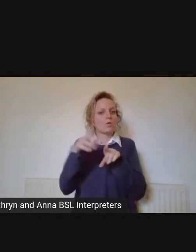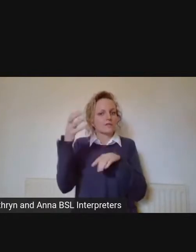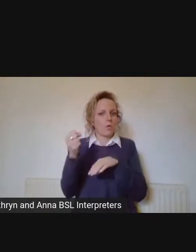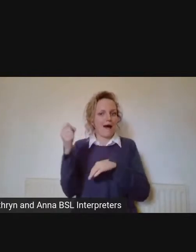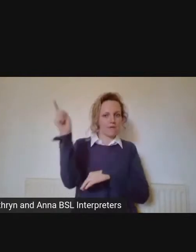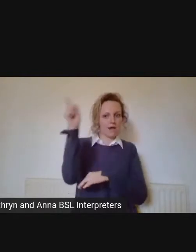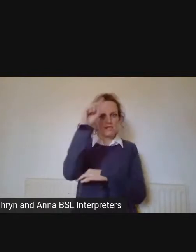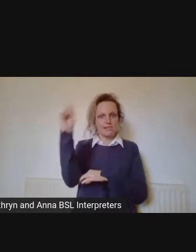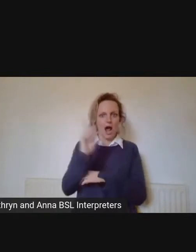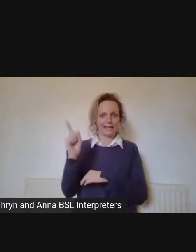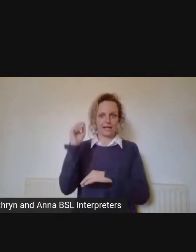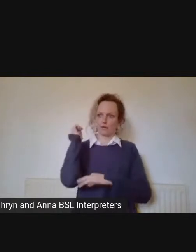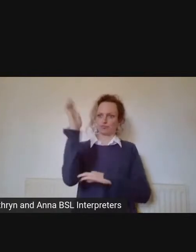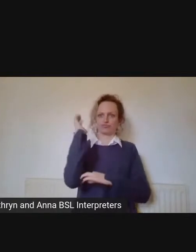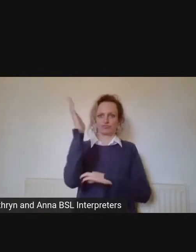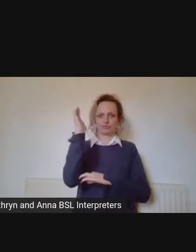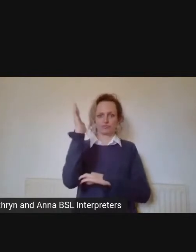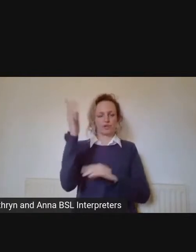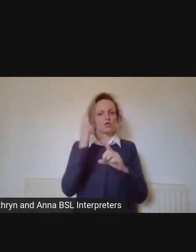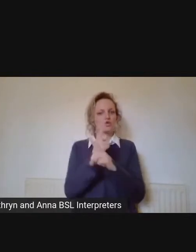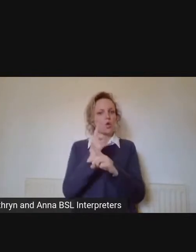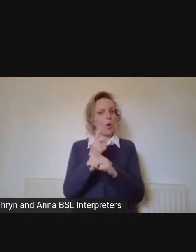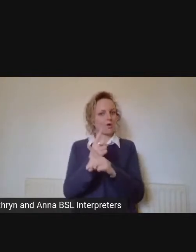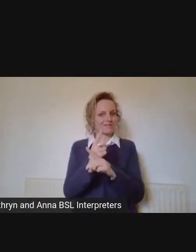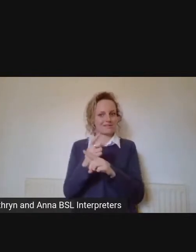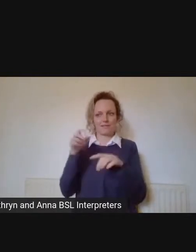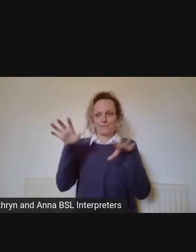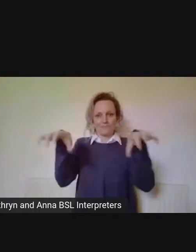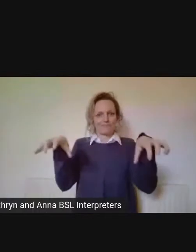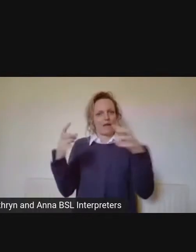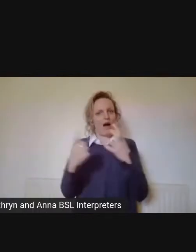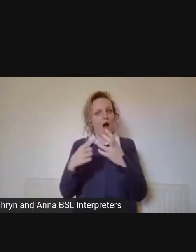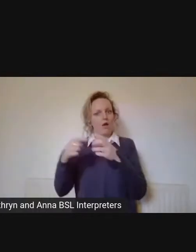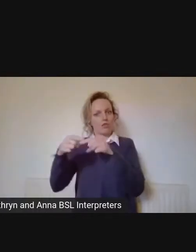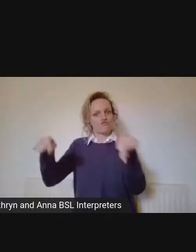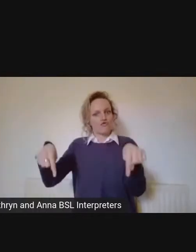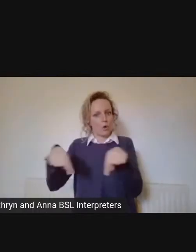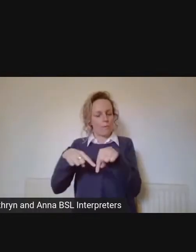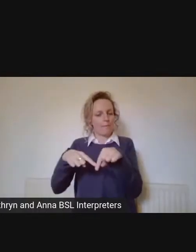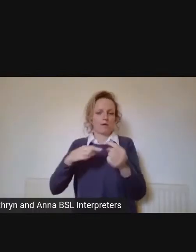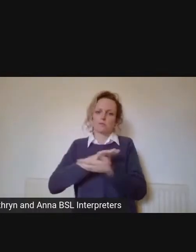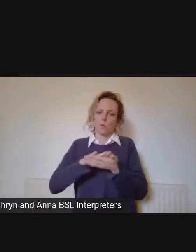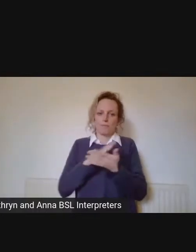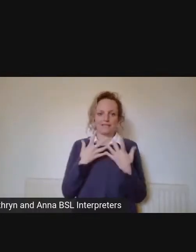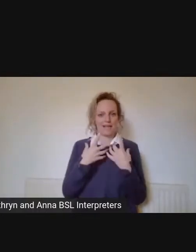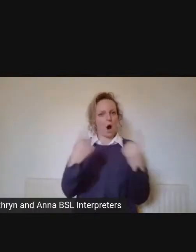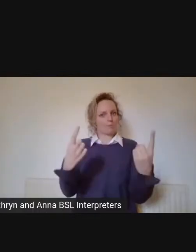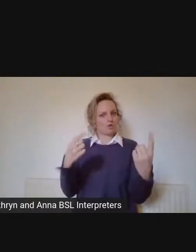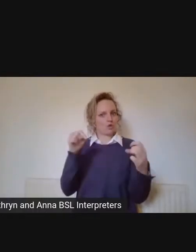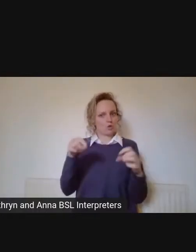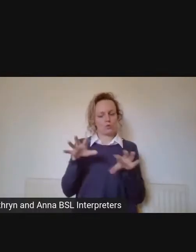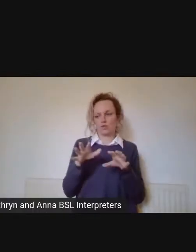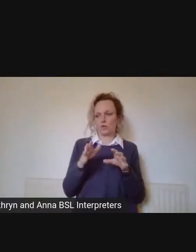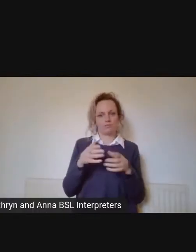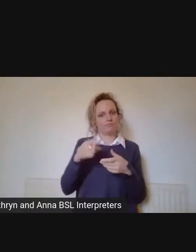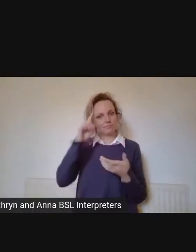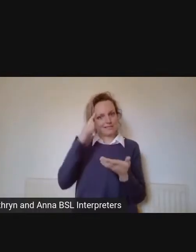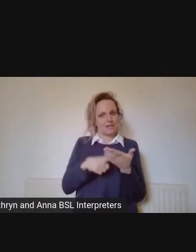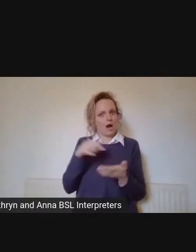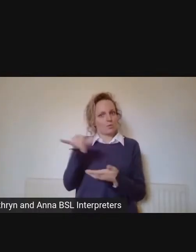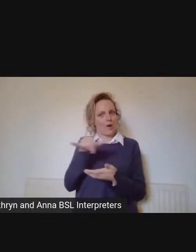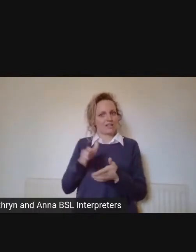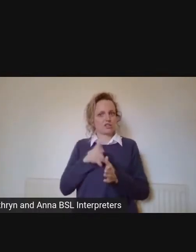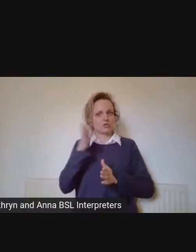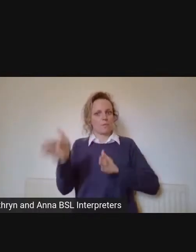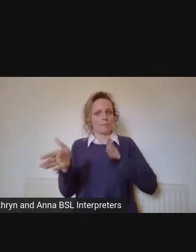So once again, it's up to you really to decide whichever of these that you want to attend. So now I'm going to invite Professor Teresa Dillon, who is